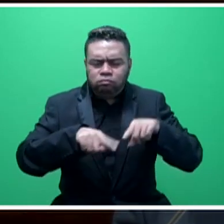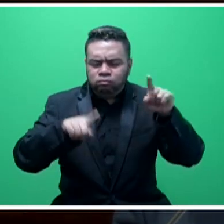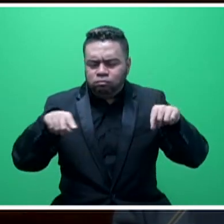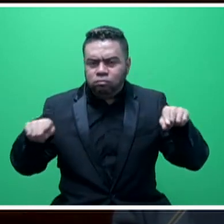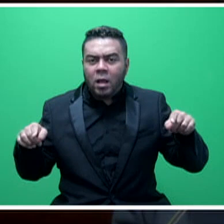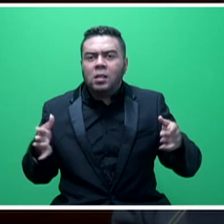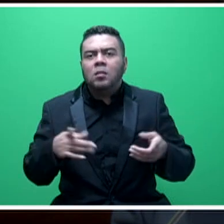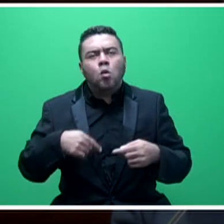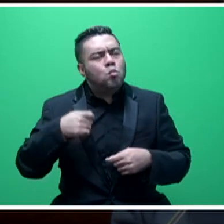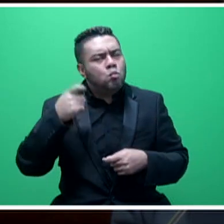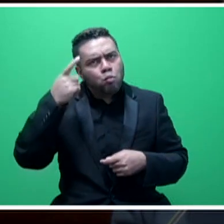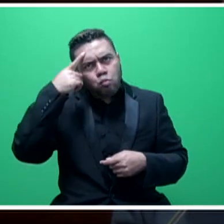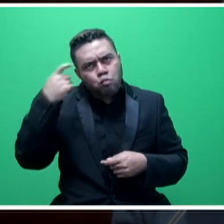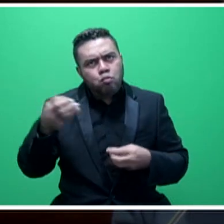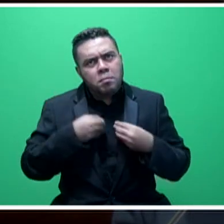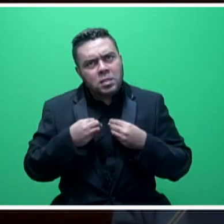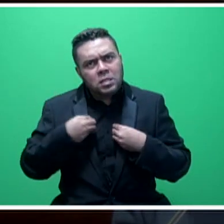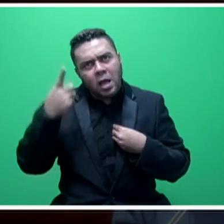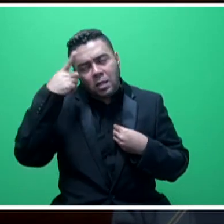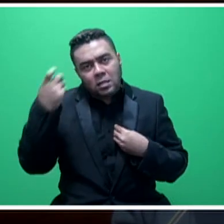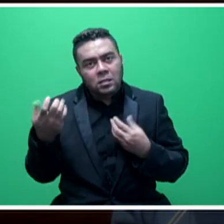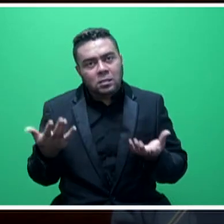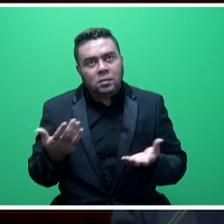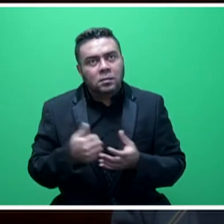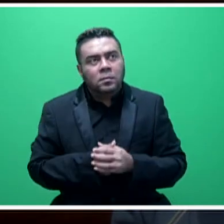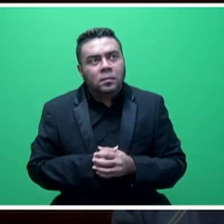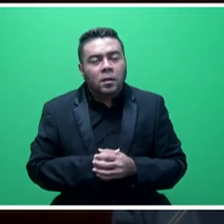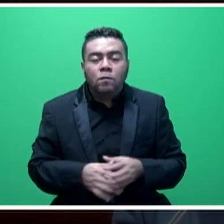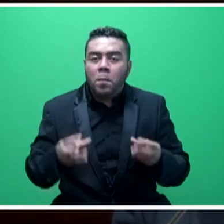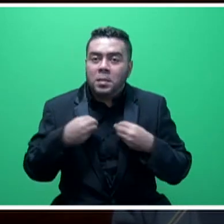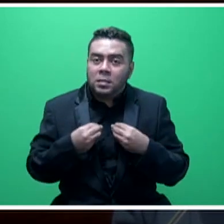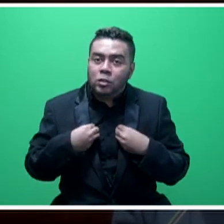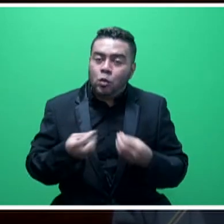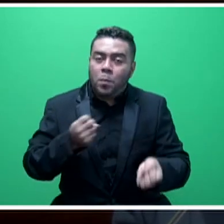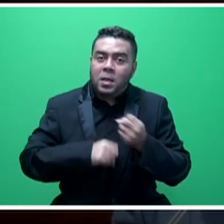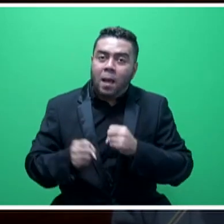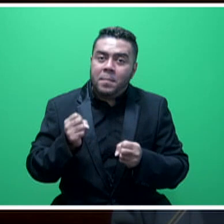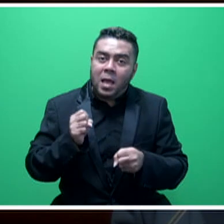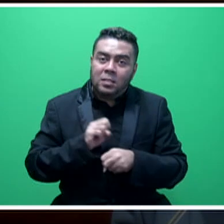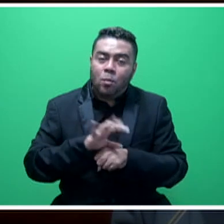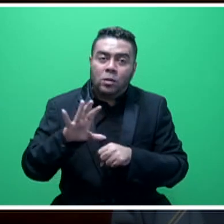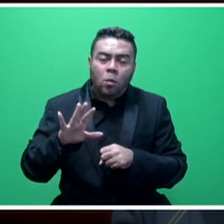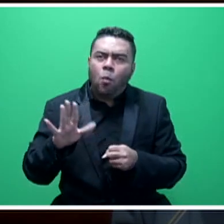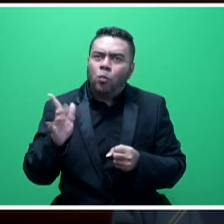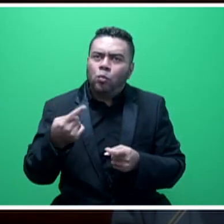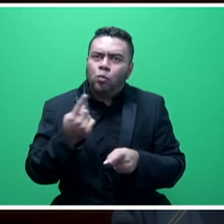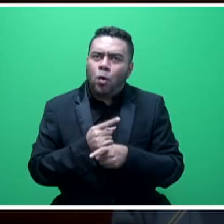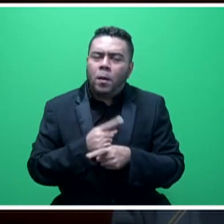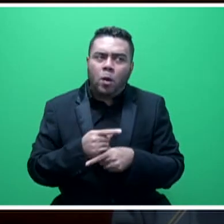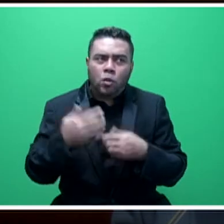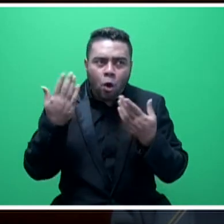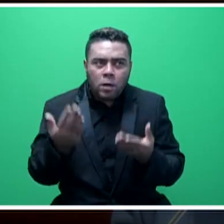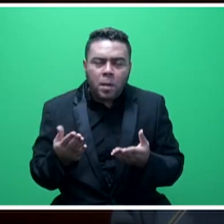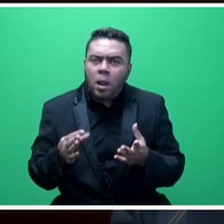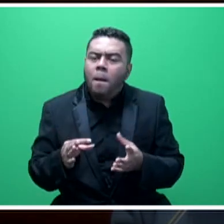creative business ideas and innovative youth and grassroots businesses to become exporters. I'd like to highlight to Honourable Bulitavu,